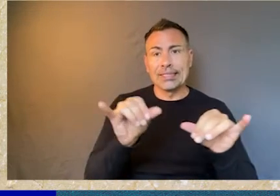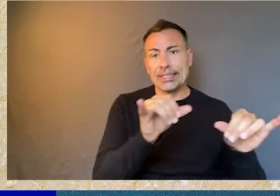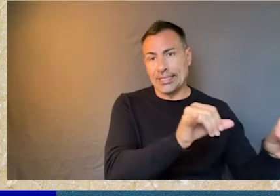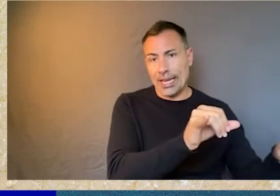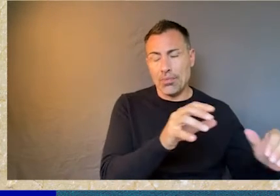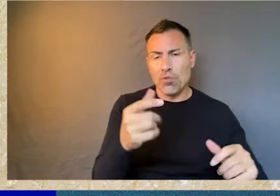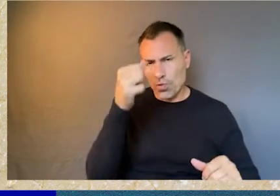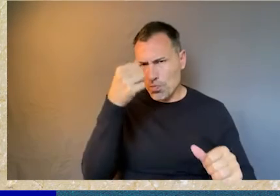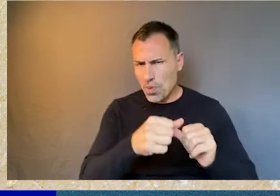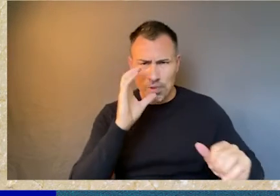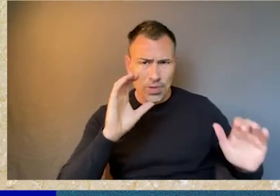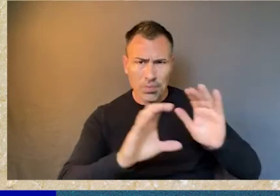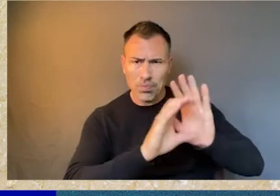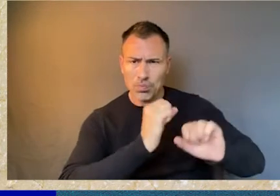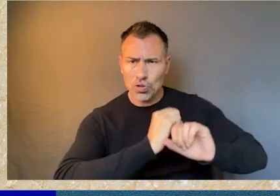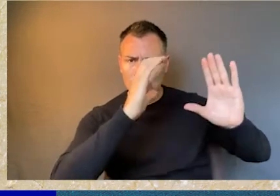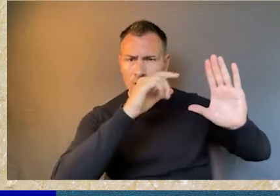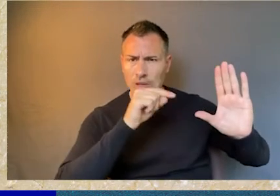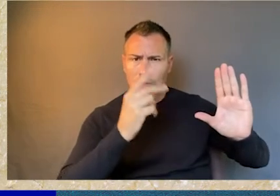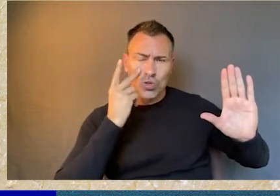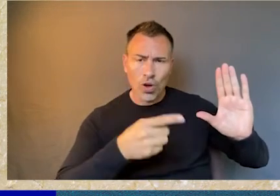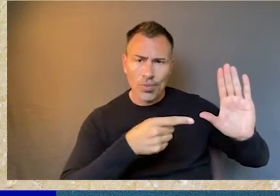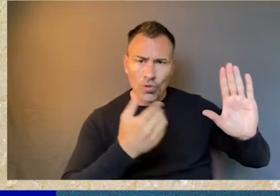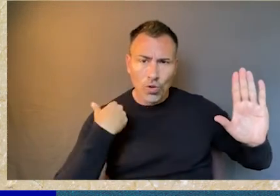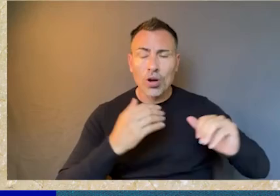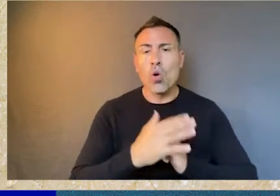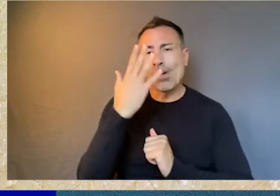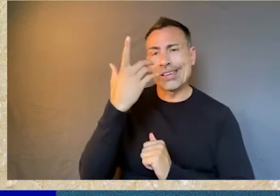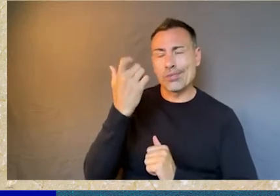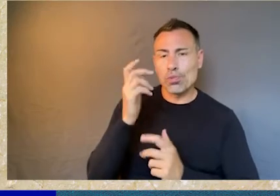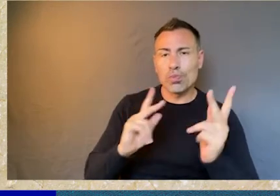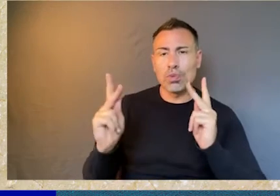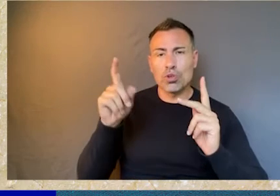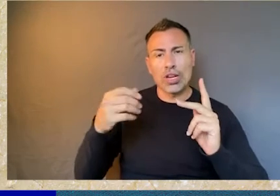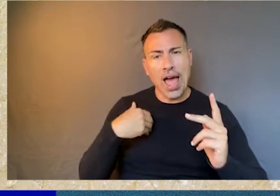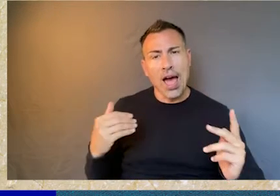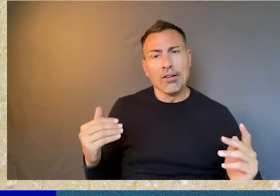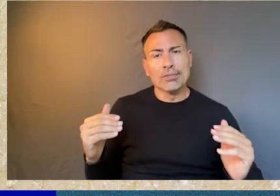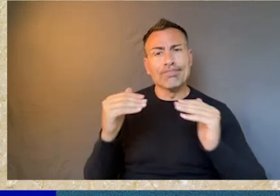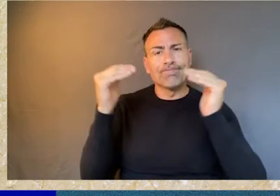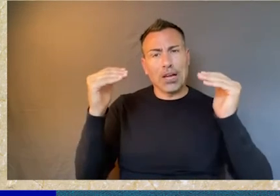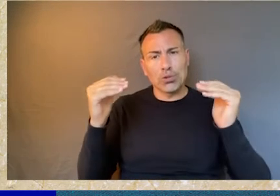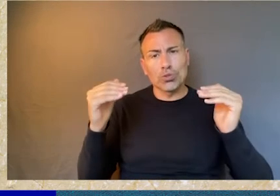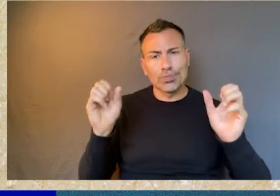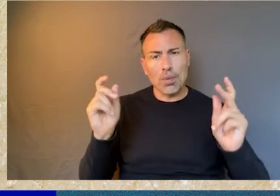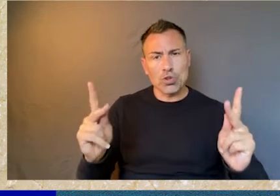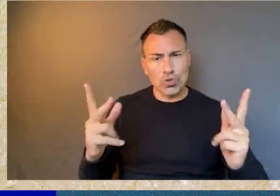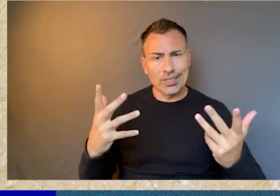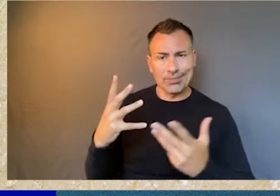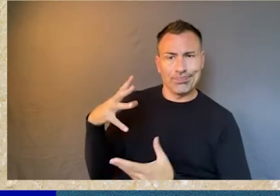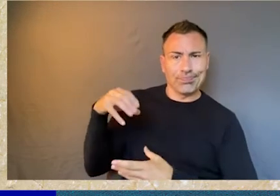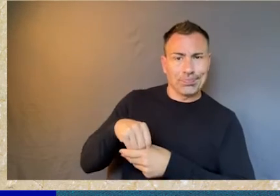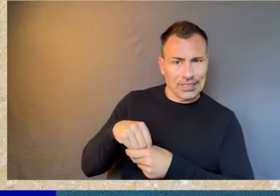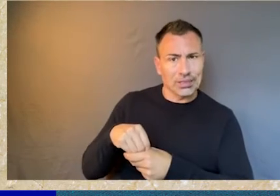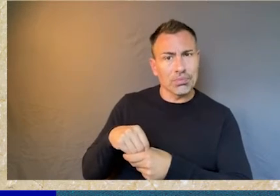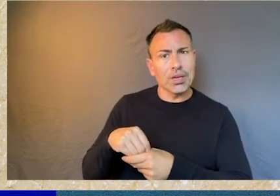individual is able to have an equitable opportunity to participate in whatever activity, program, or service is